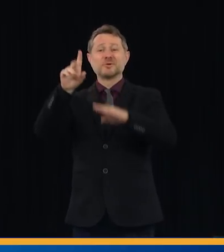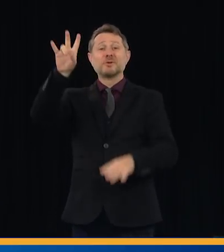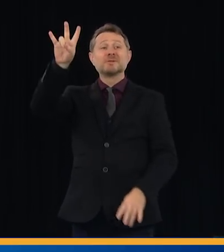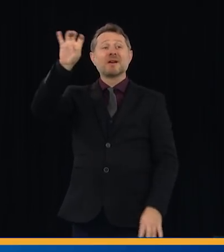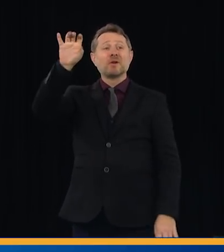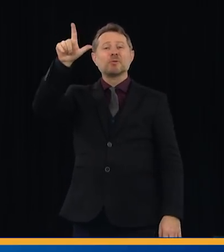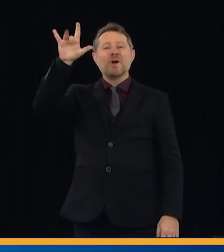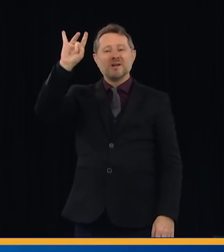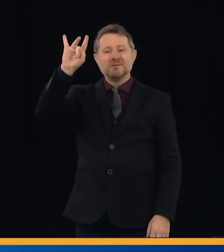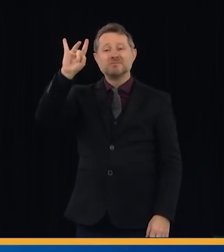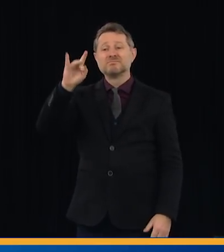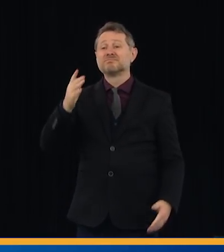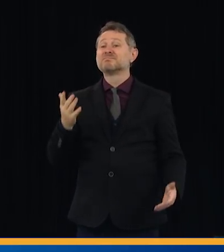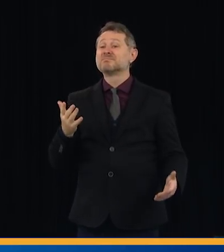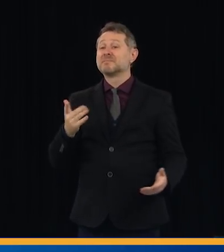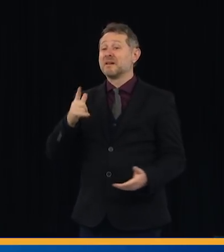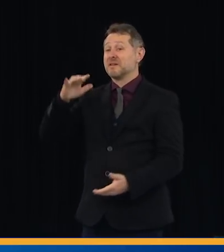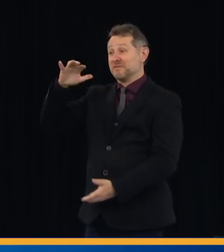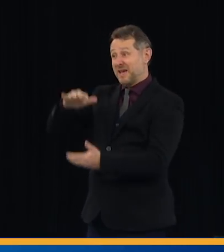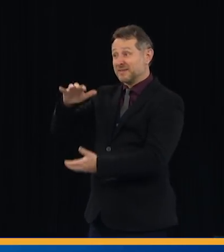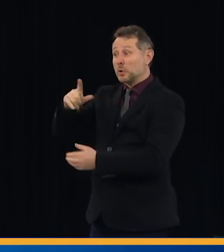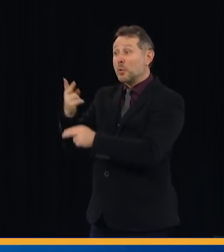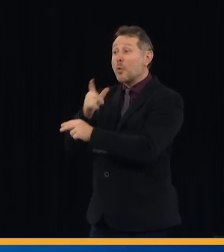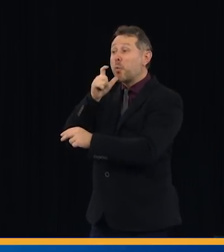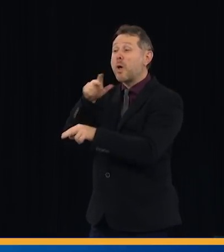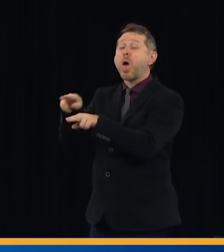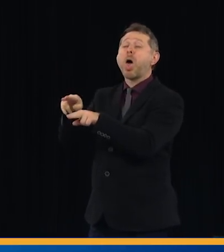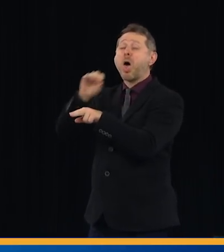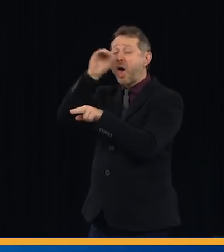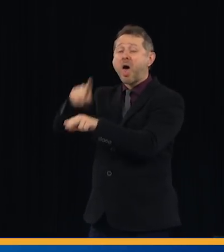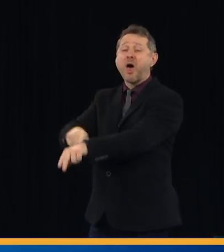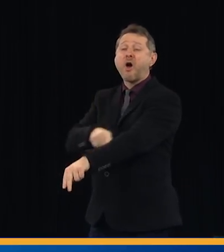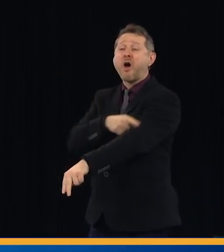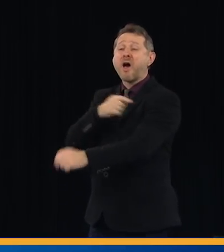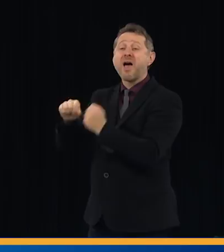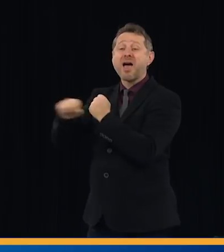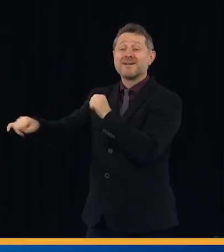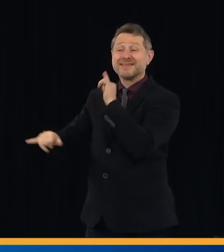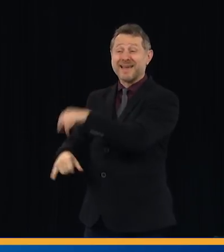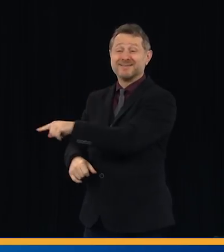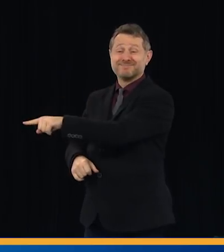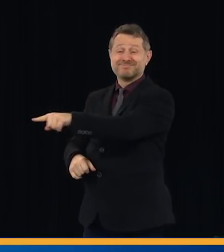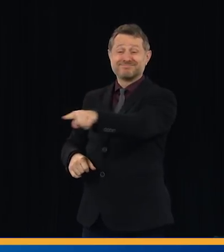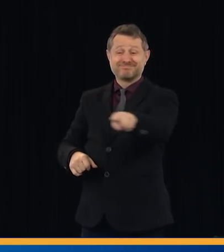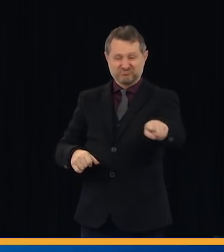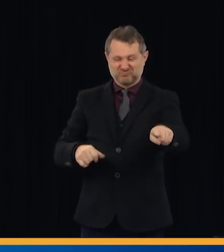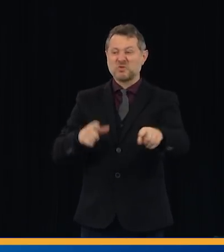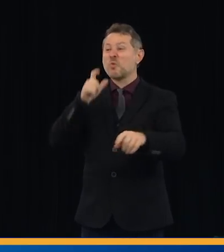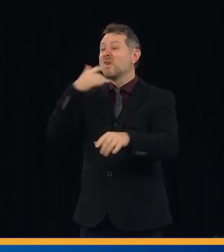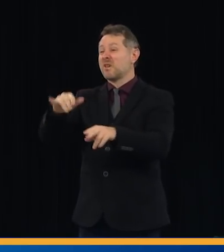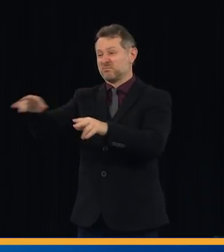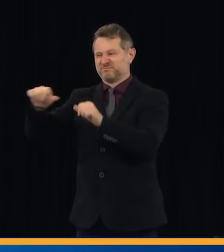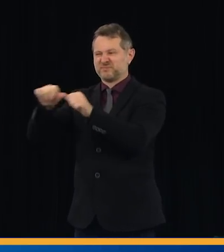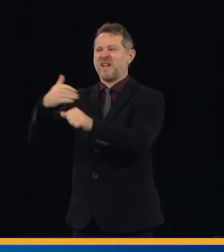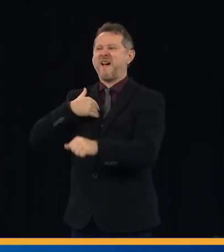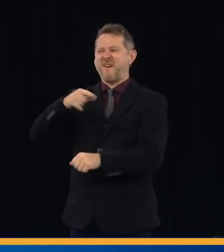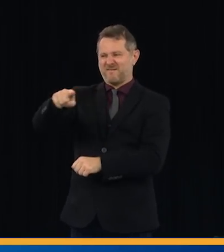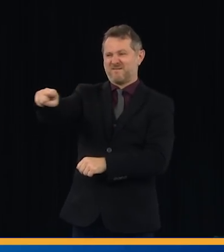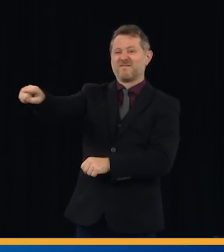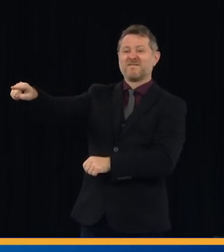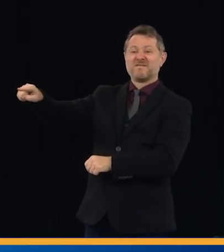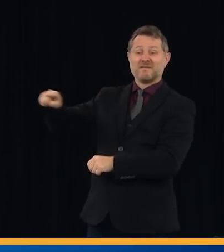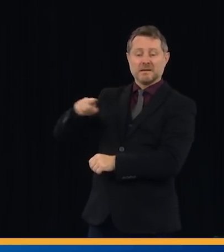on ventilators longer. You saw that average length of stay on a ventilator. The longer you are